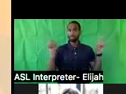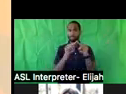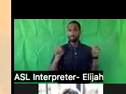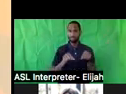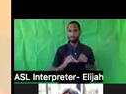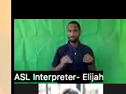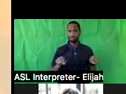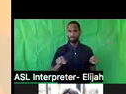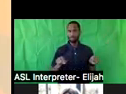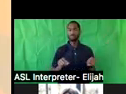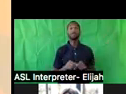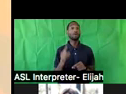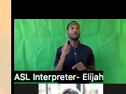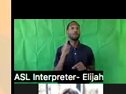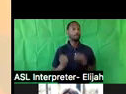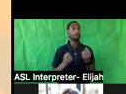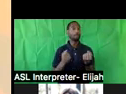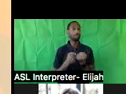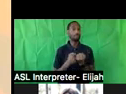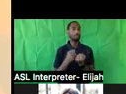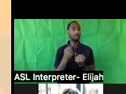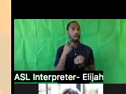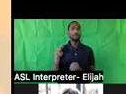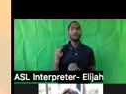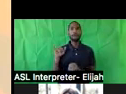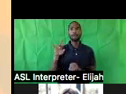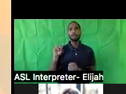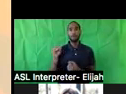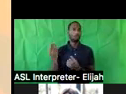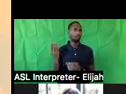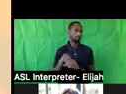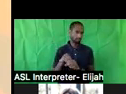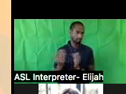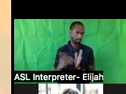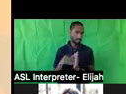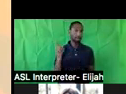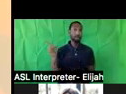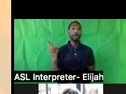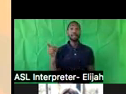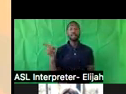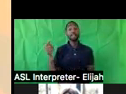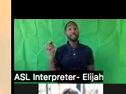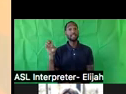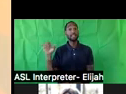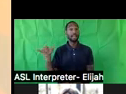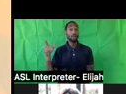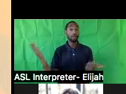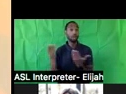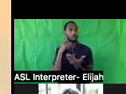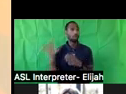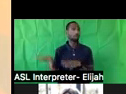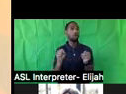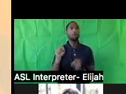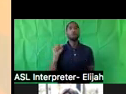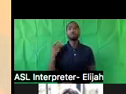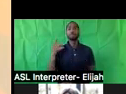And for emotional support today, we have Miro joining us again. They're here to hold space for some one-on-one